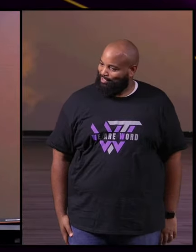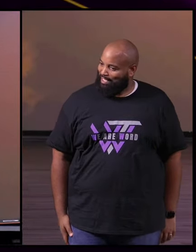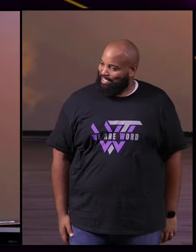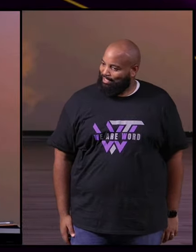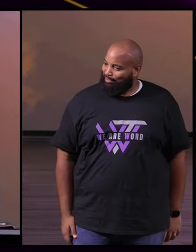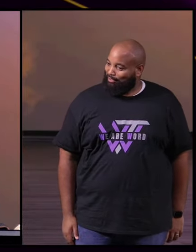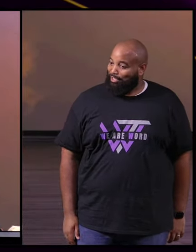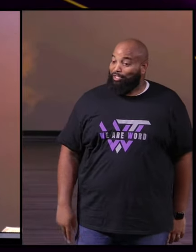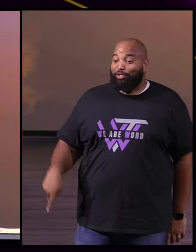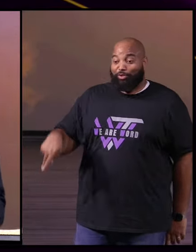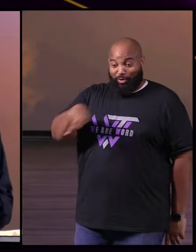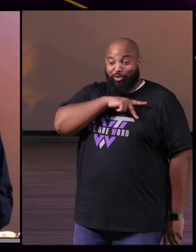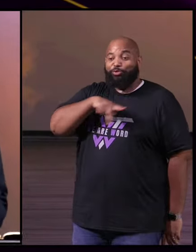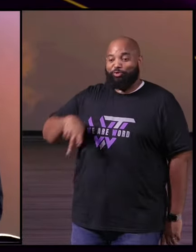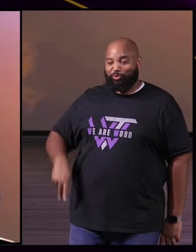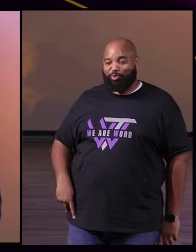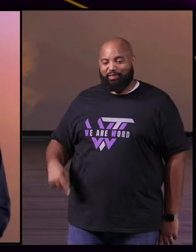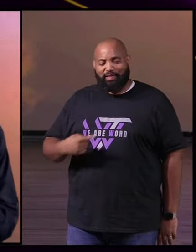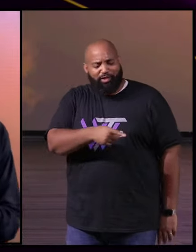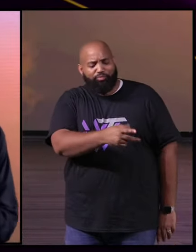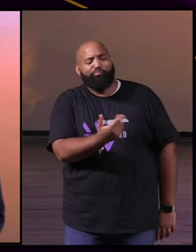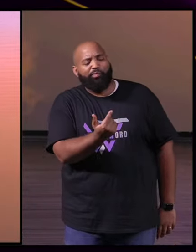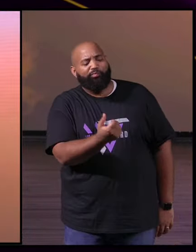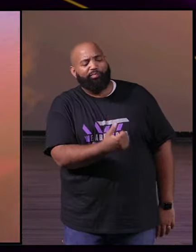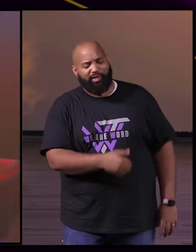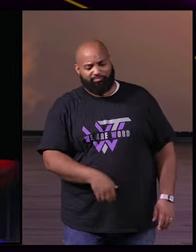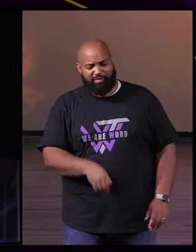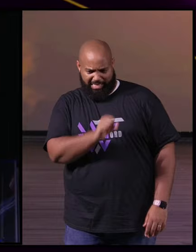And so they take Sarai,